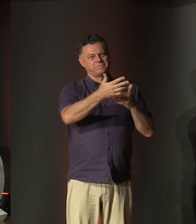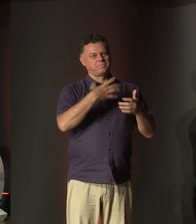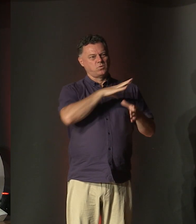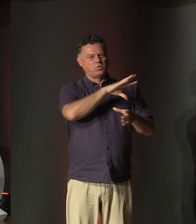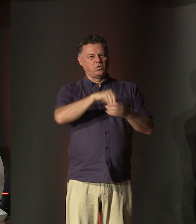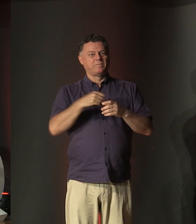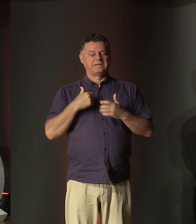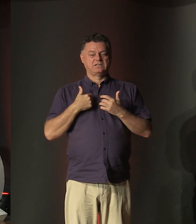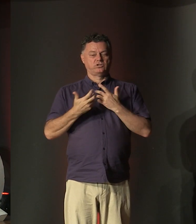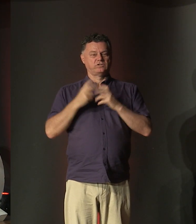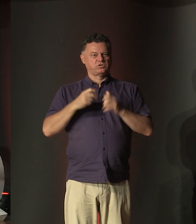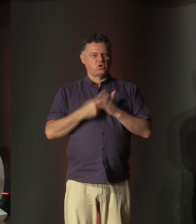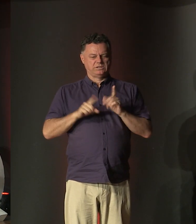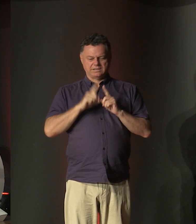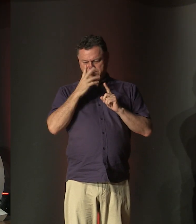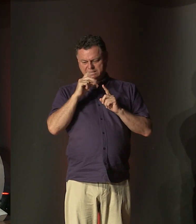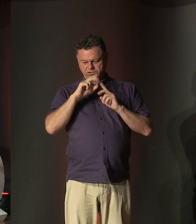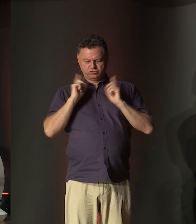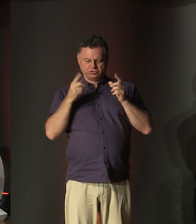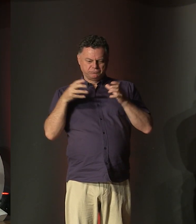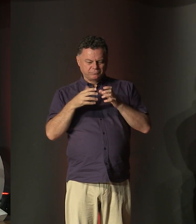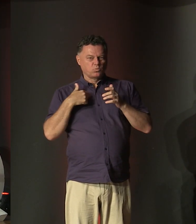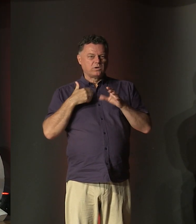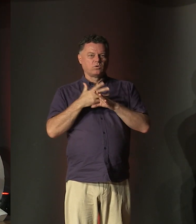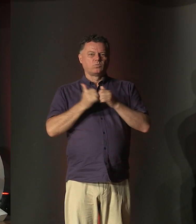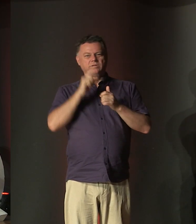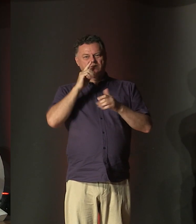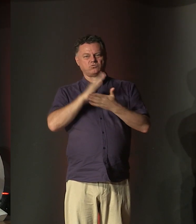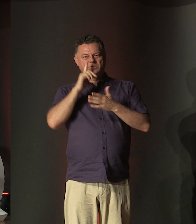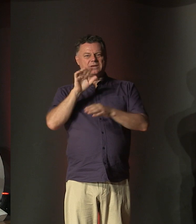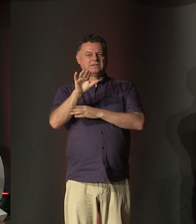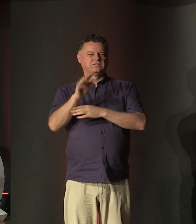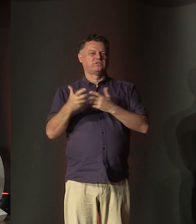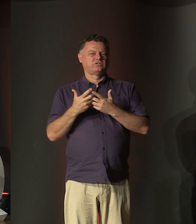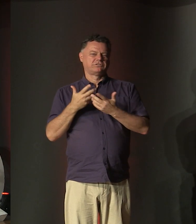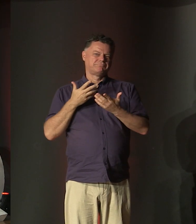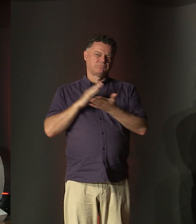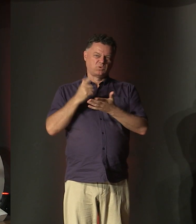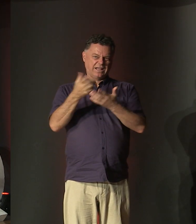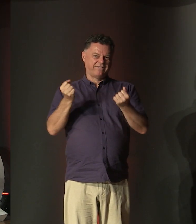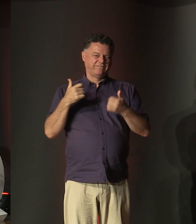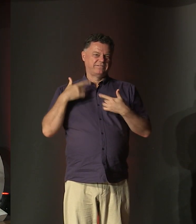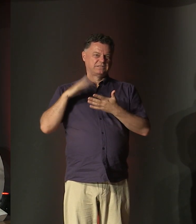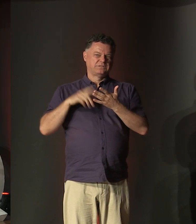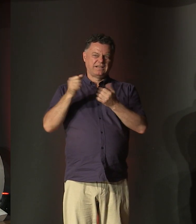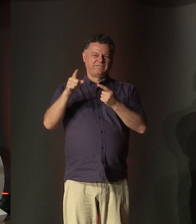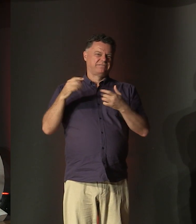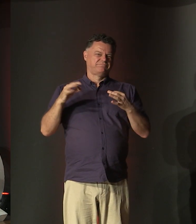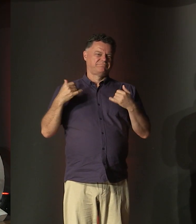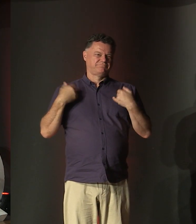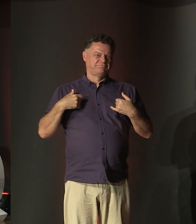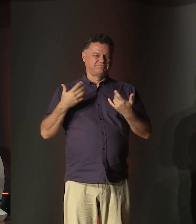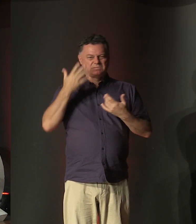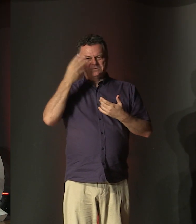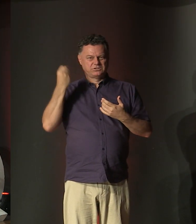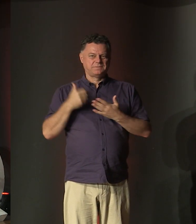will ensure that the research and teaching that we do at the university is grounded in